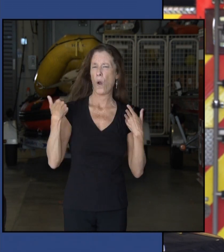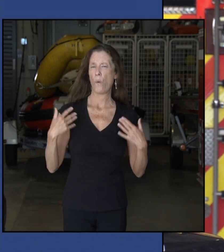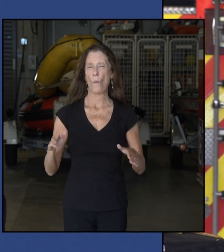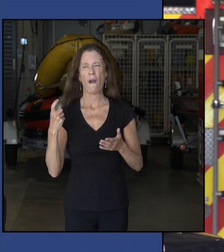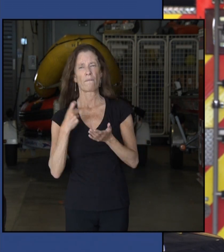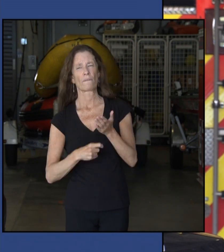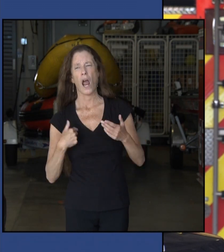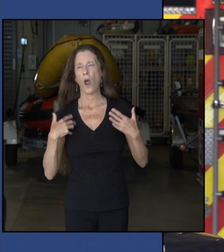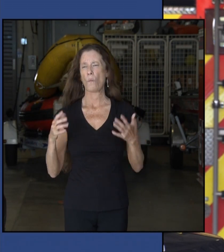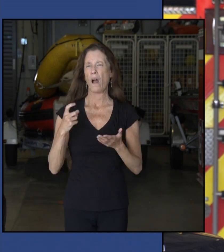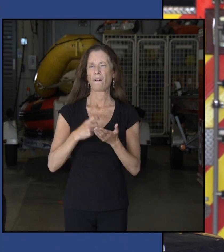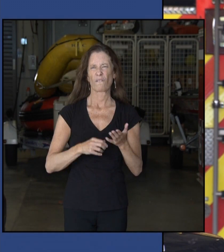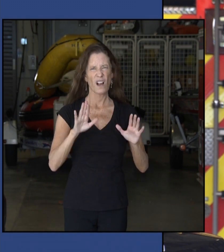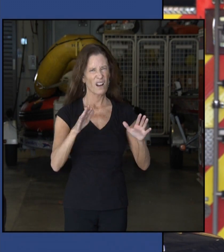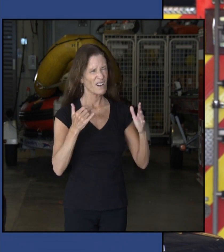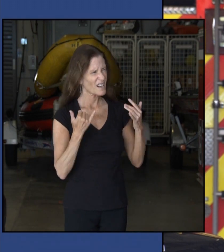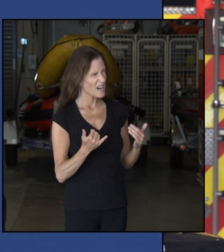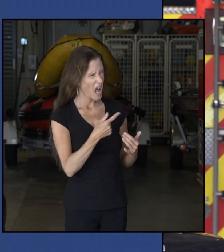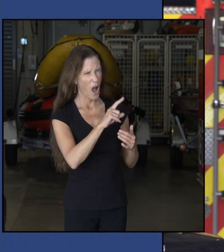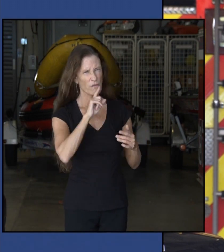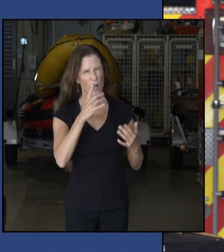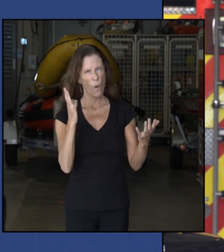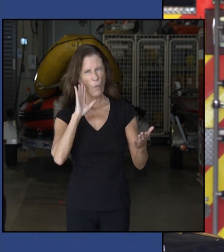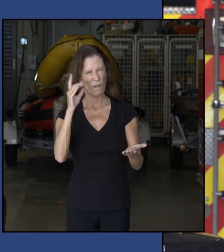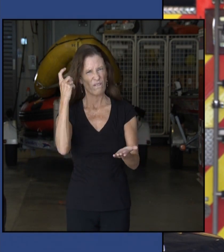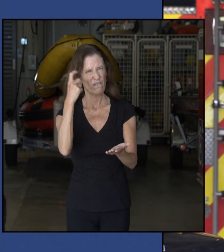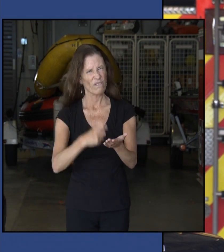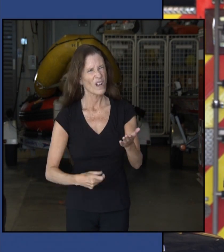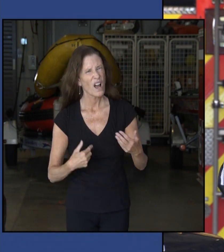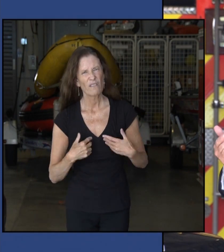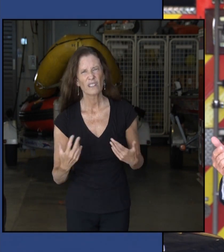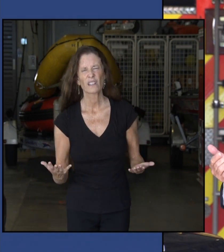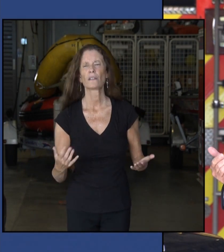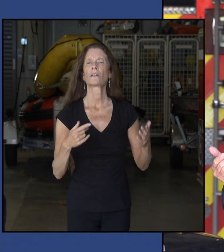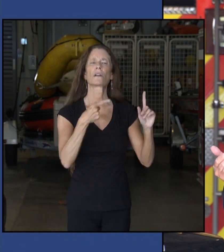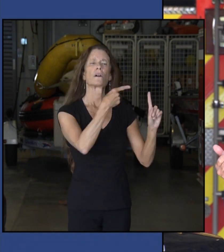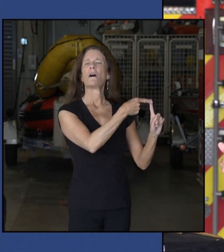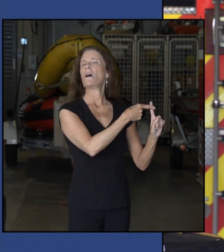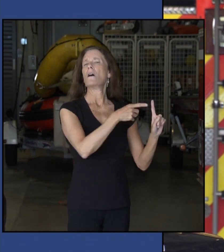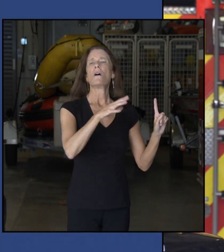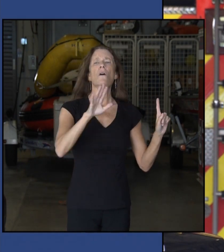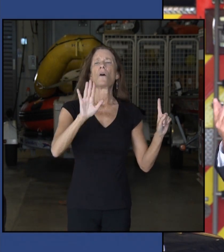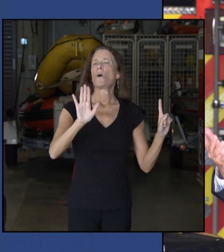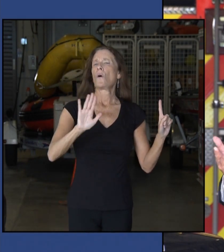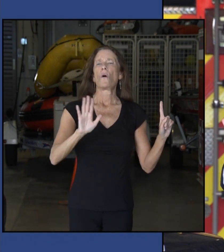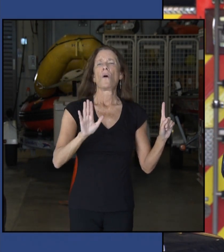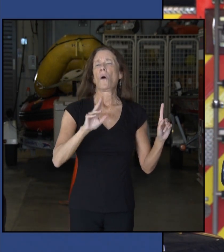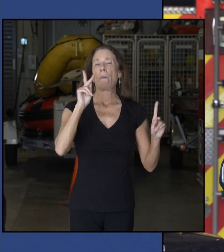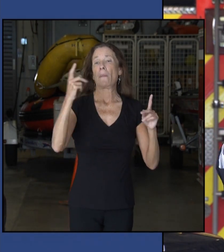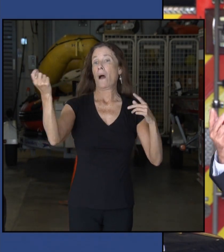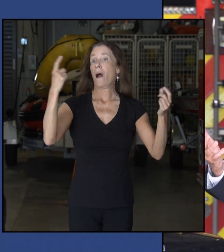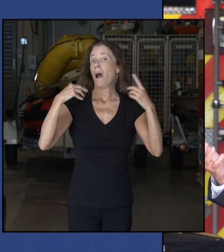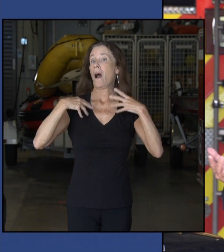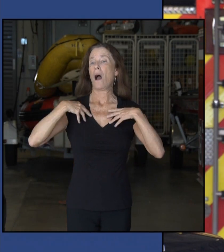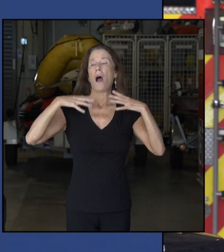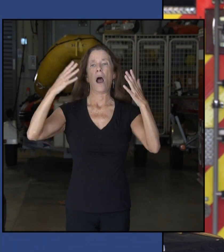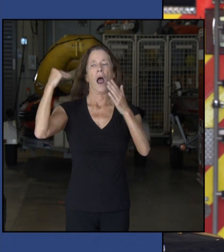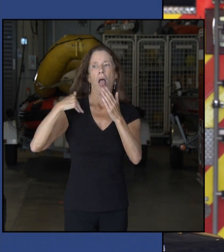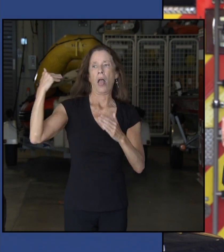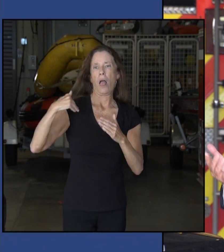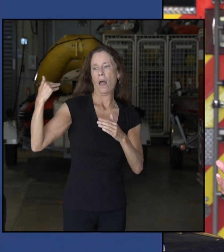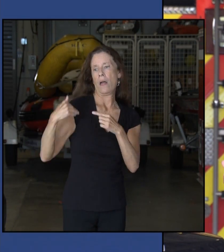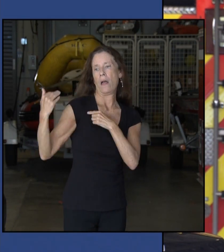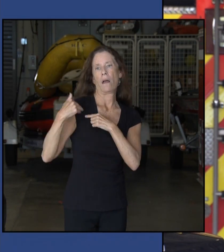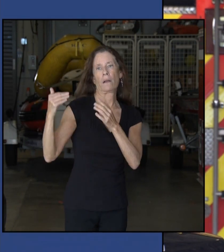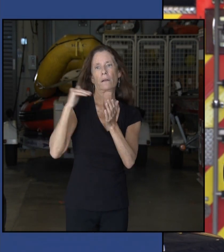lot of people are not? No, I'm doing this because you kept asking all these questions about it. So I just want to make sure you understand that, this is